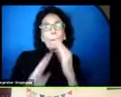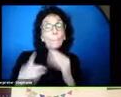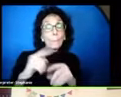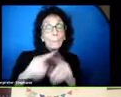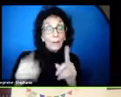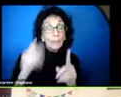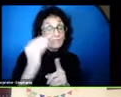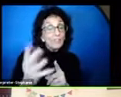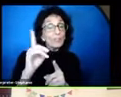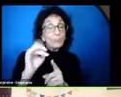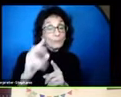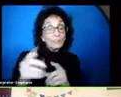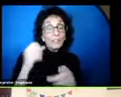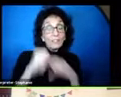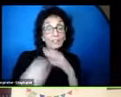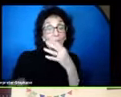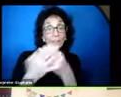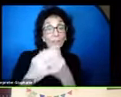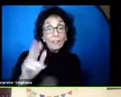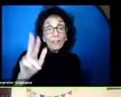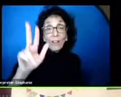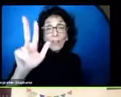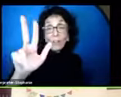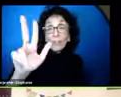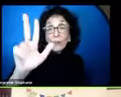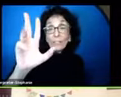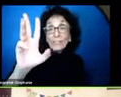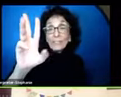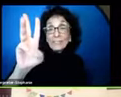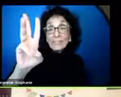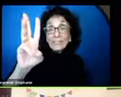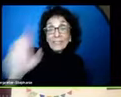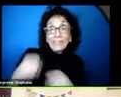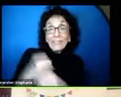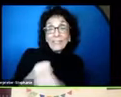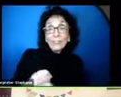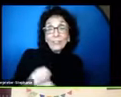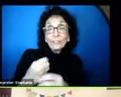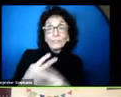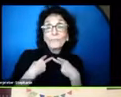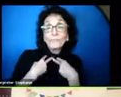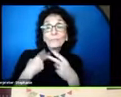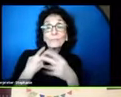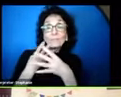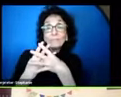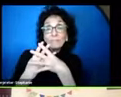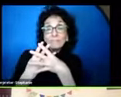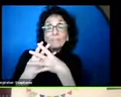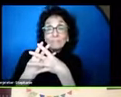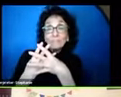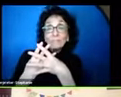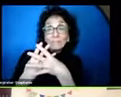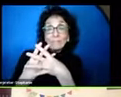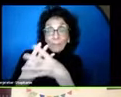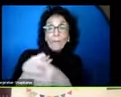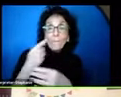did serve 36 years for a second degree murder conviction for being